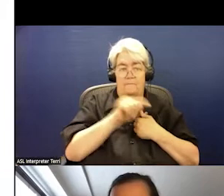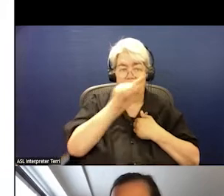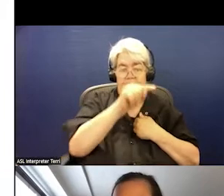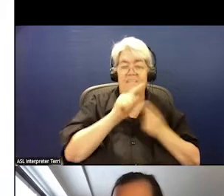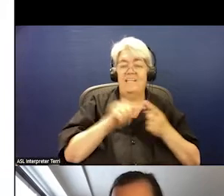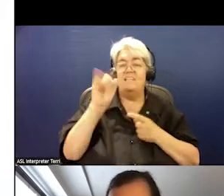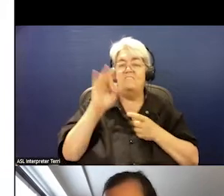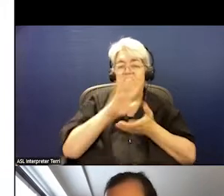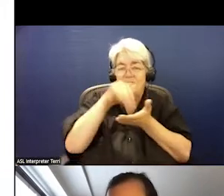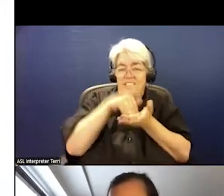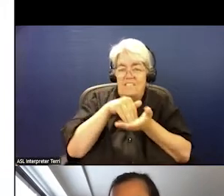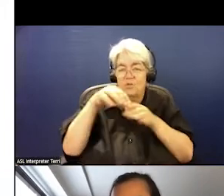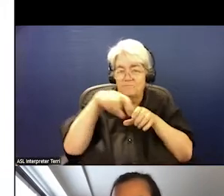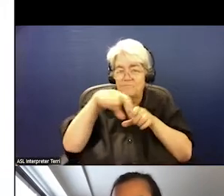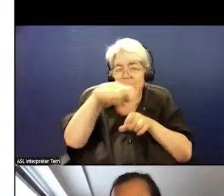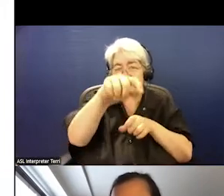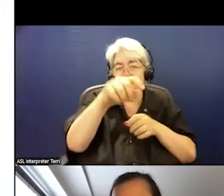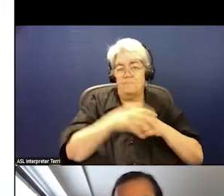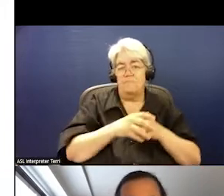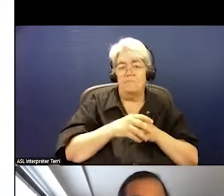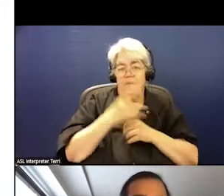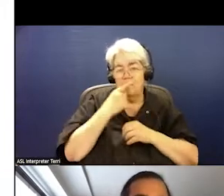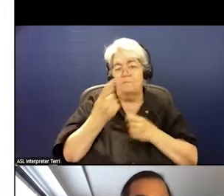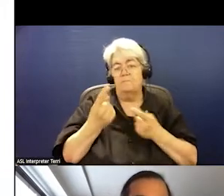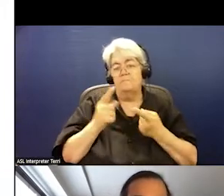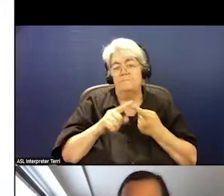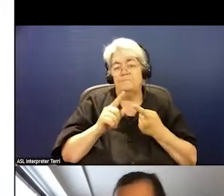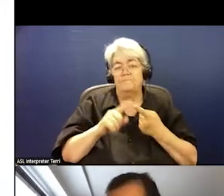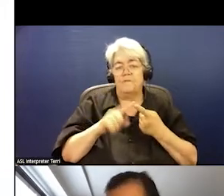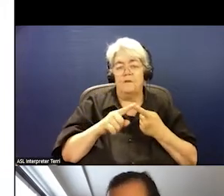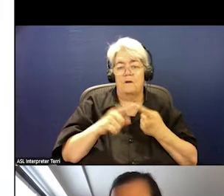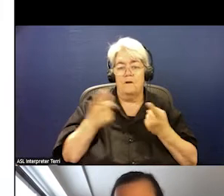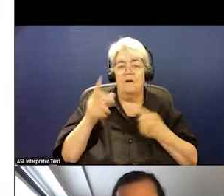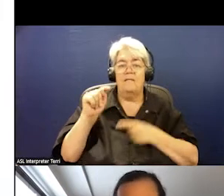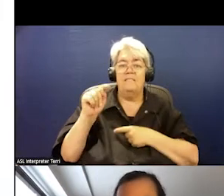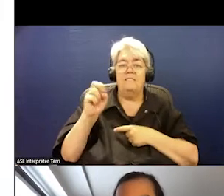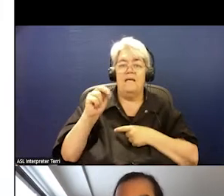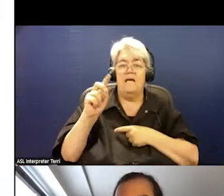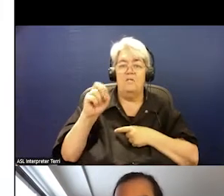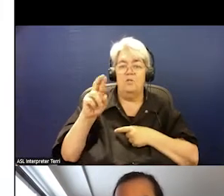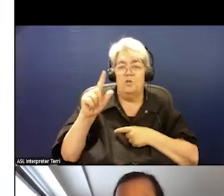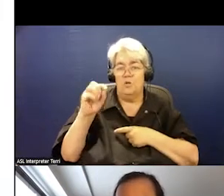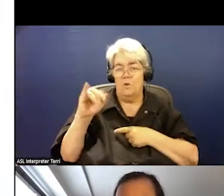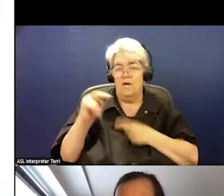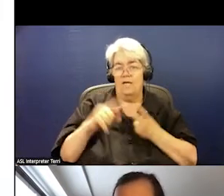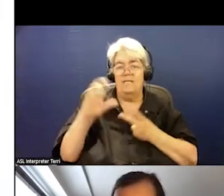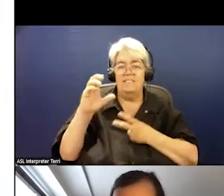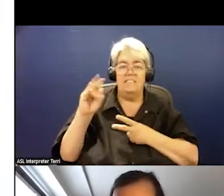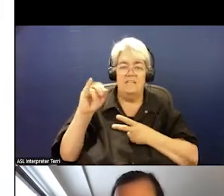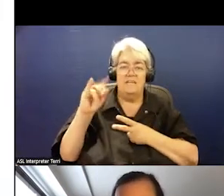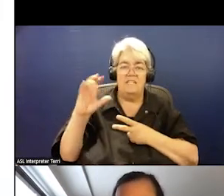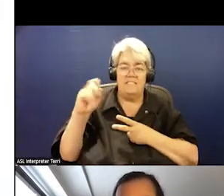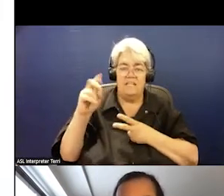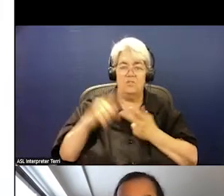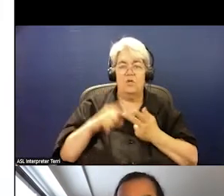the well-known neighborhoods in San Francisco, which include the Tenderloin Civic Center, the South of